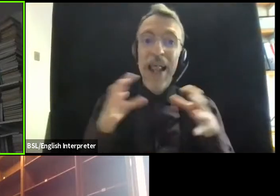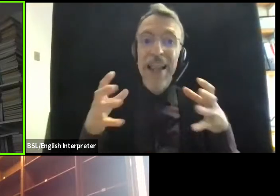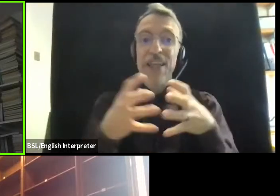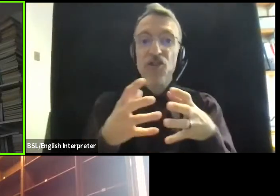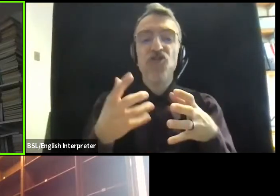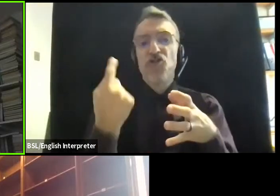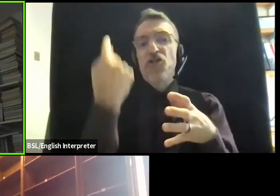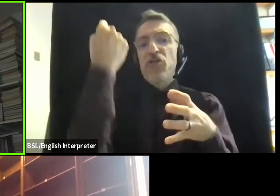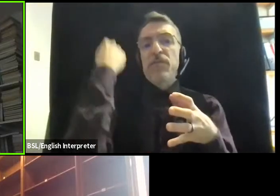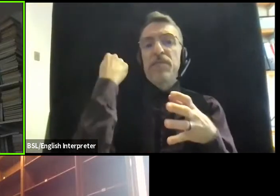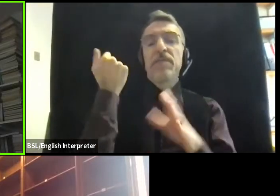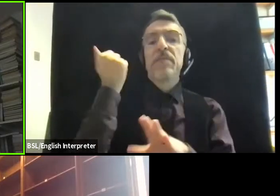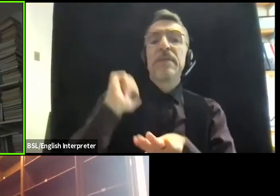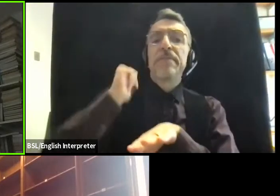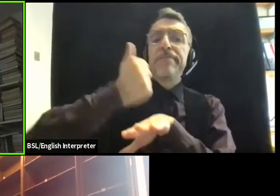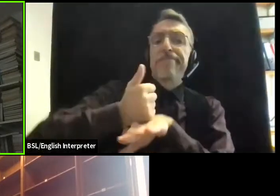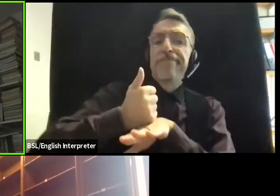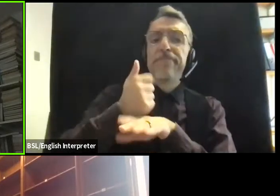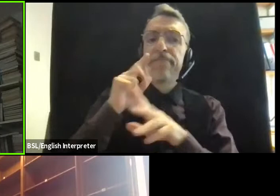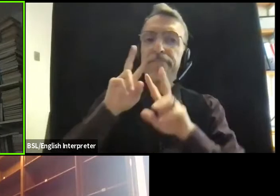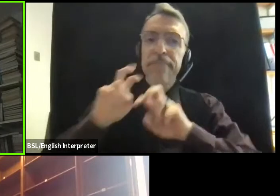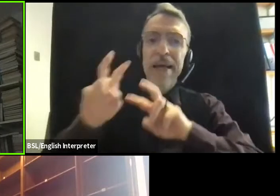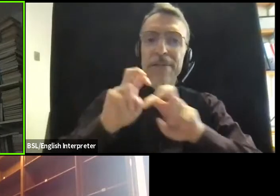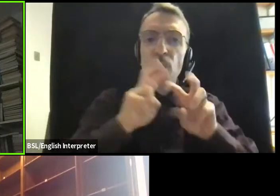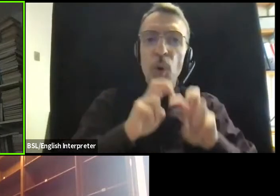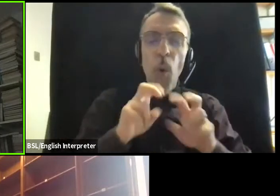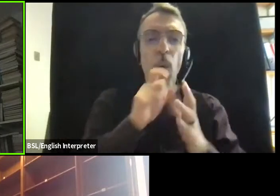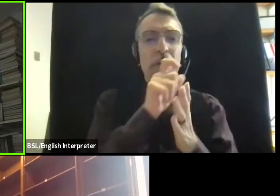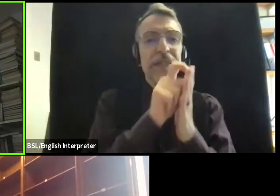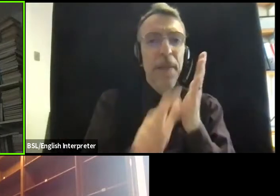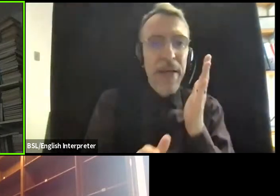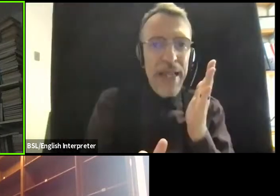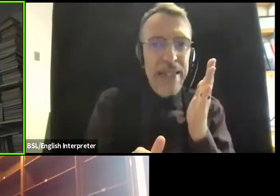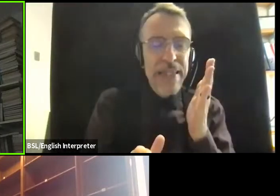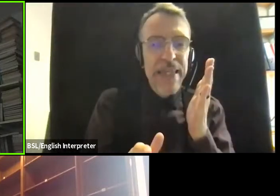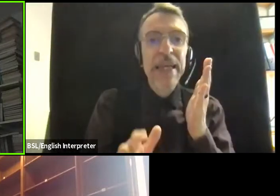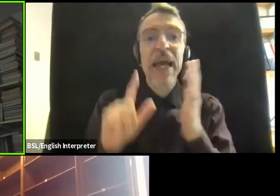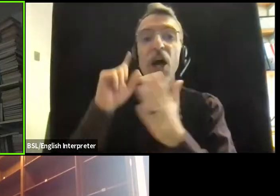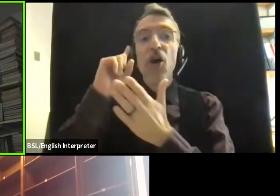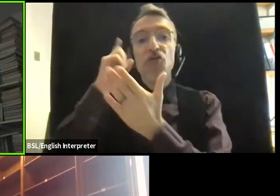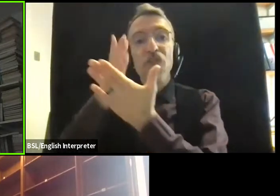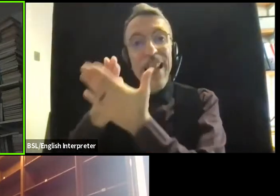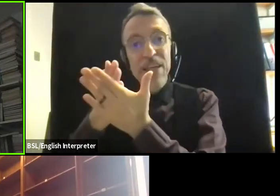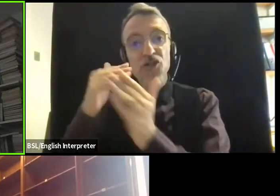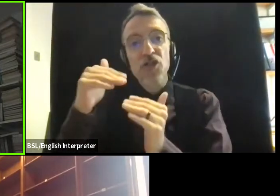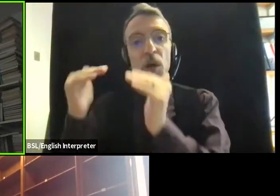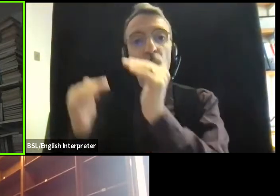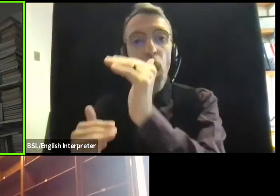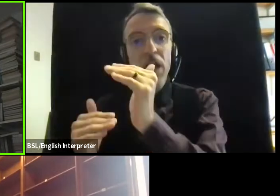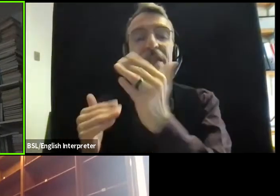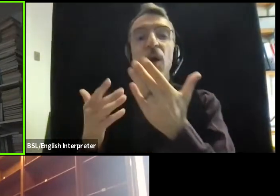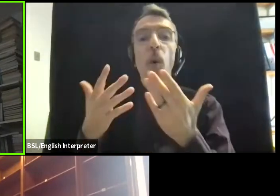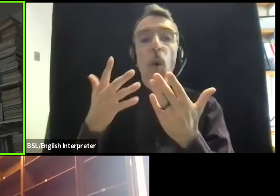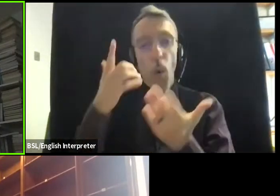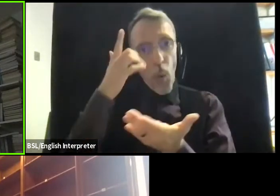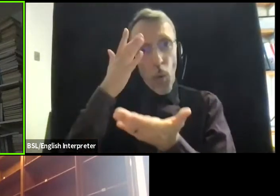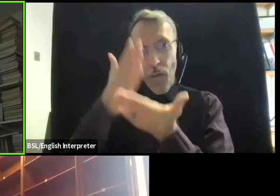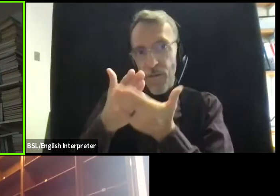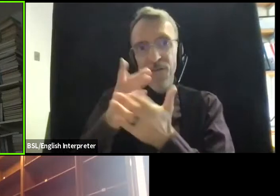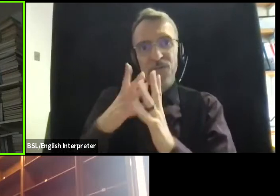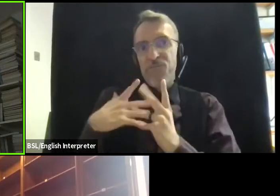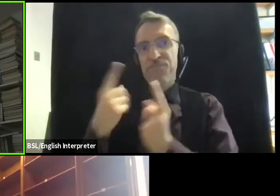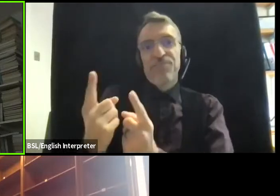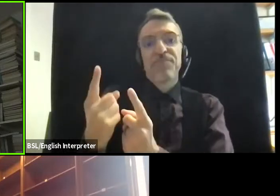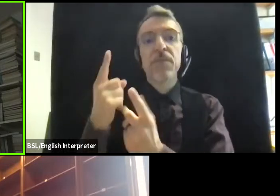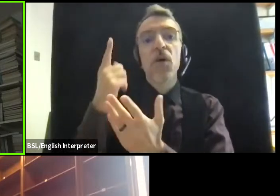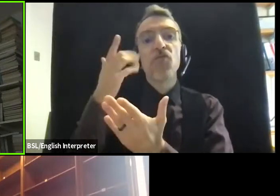to explore questions of disability in relation to religious inequalities or freedom of religion or belief. So